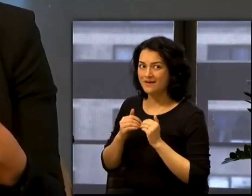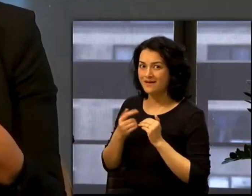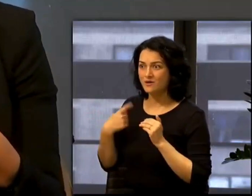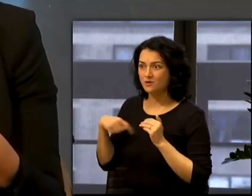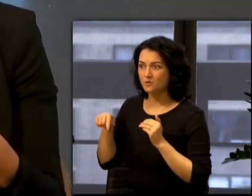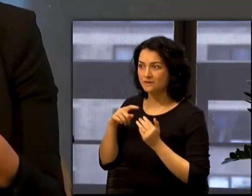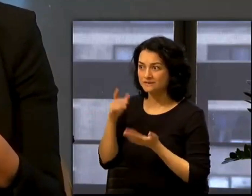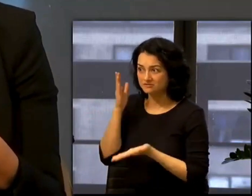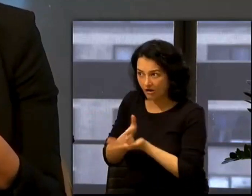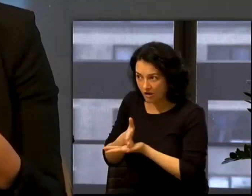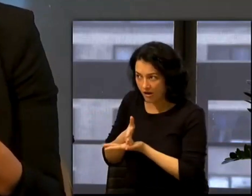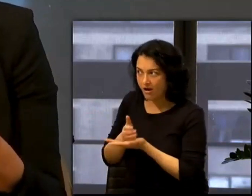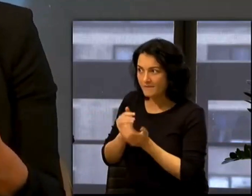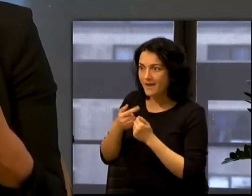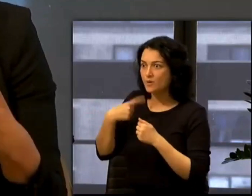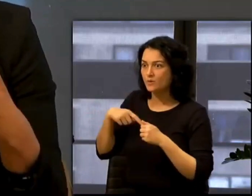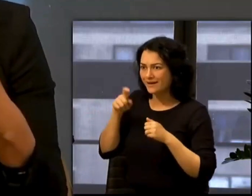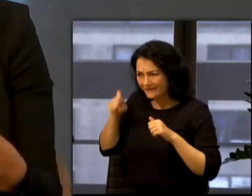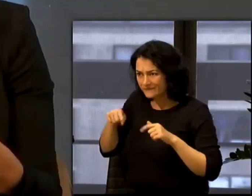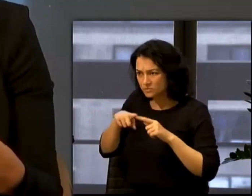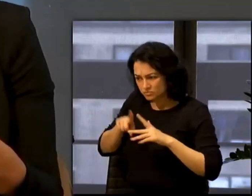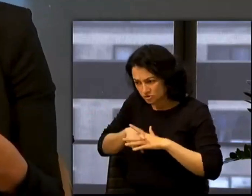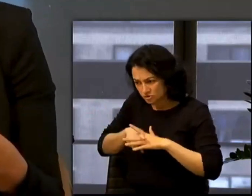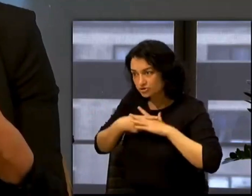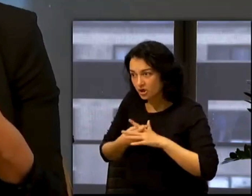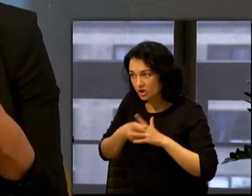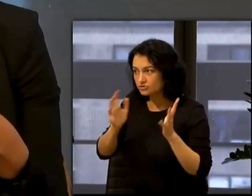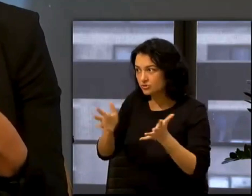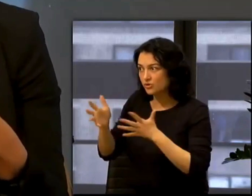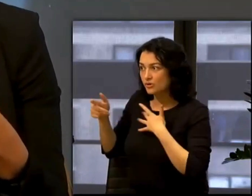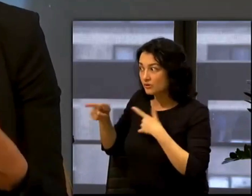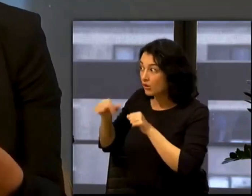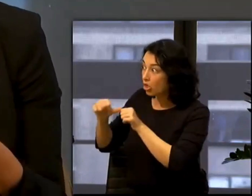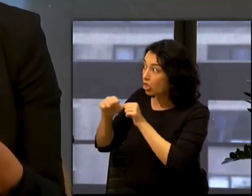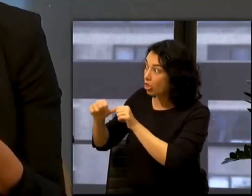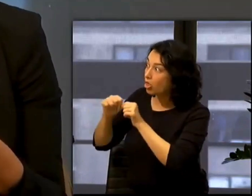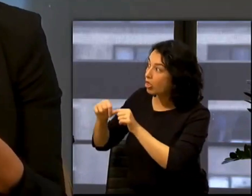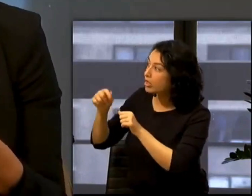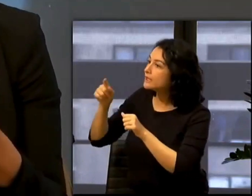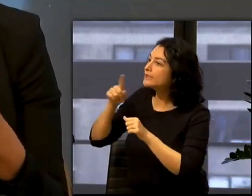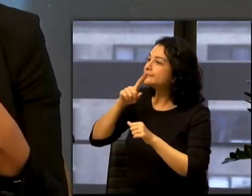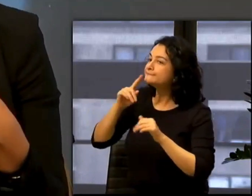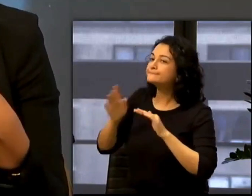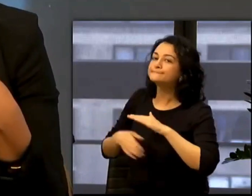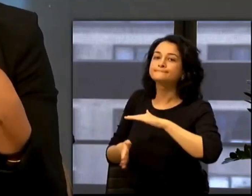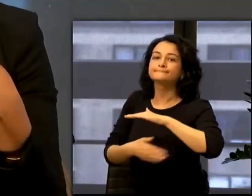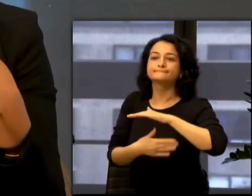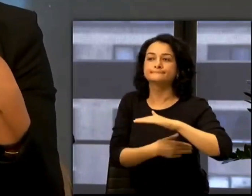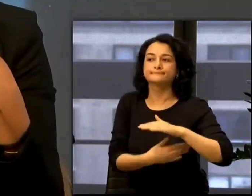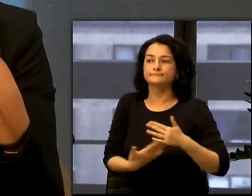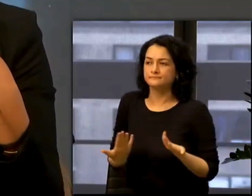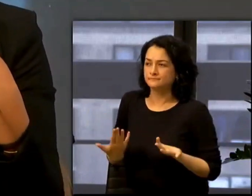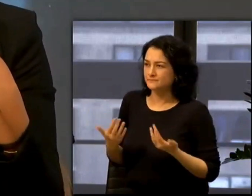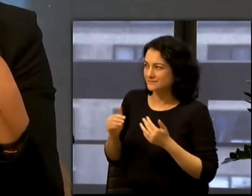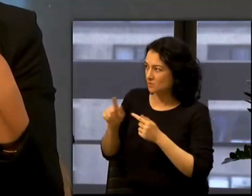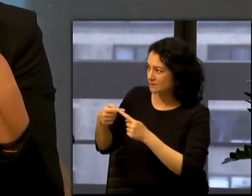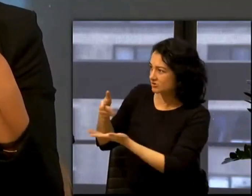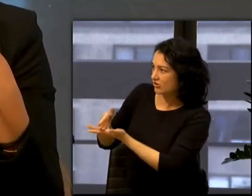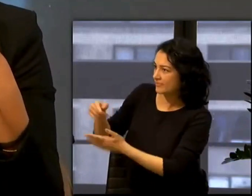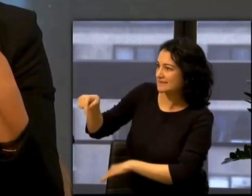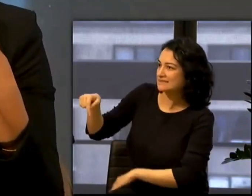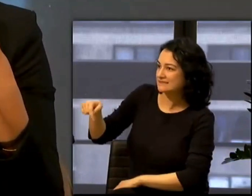system in place, which I do think that SAGE is like leading on in terms of how we assess for talent, right? It's like it's the